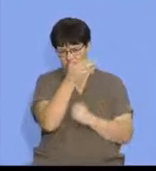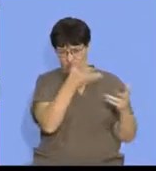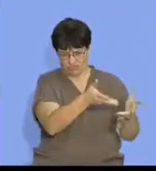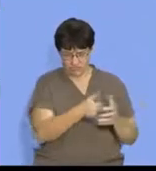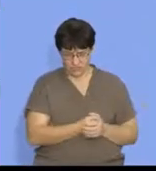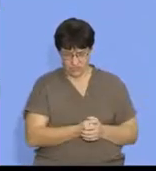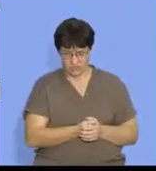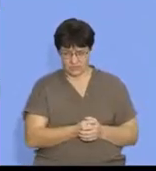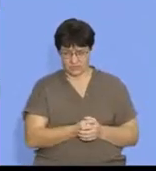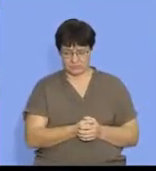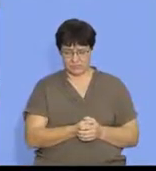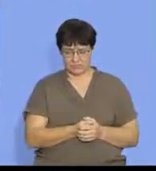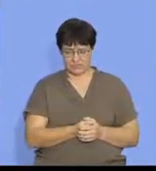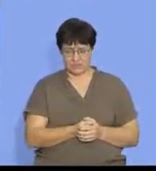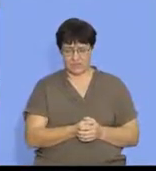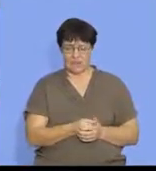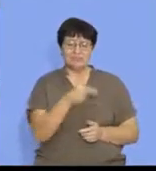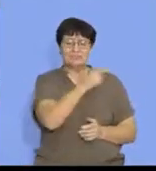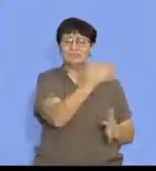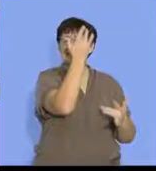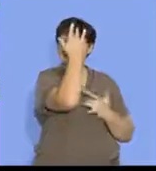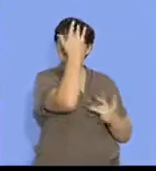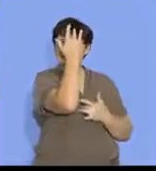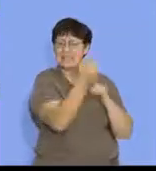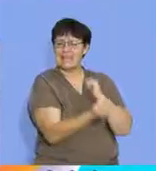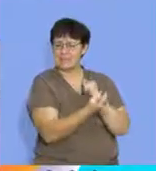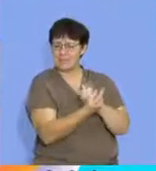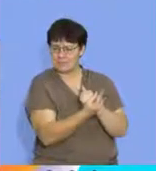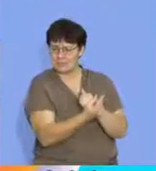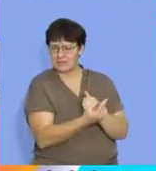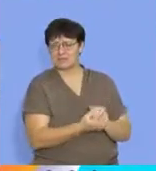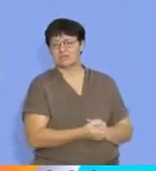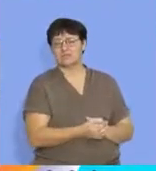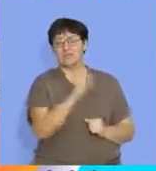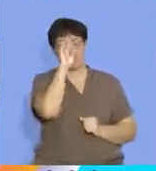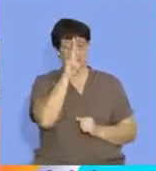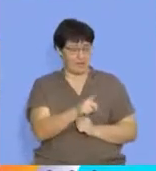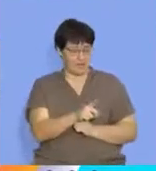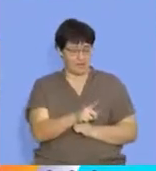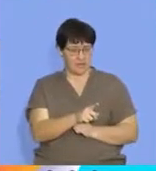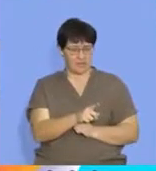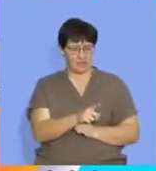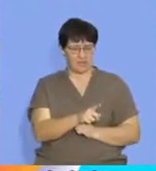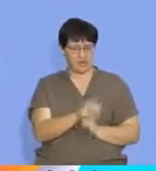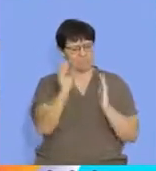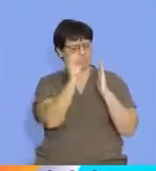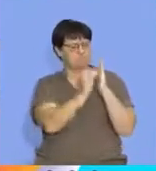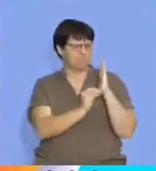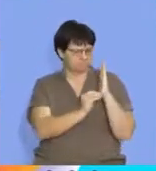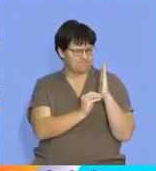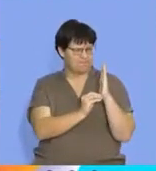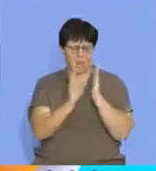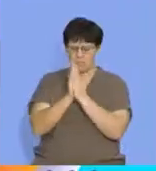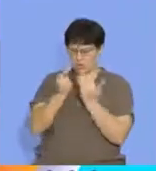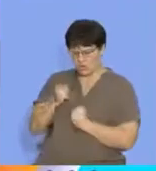structure. All right, so when it comes to viral diseases, for the diseases, remember, if you look at your notes, if you